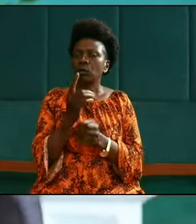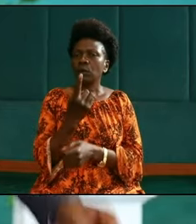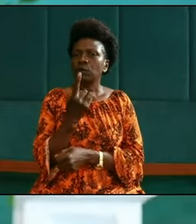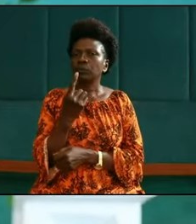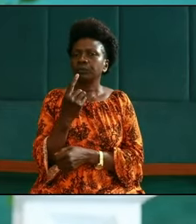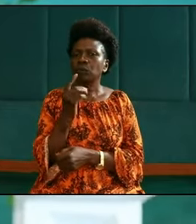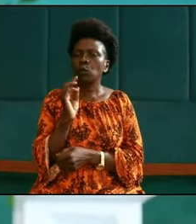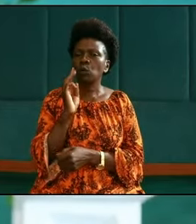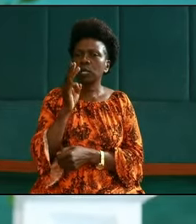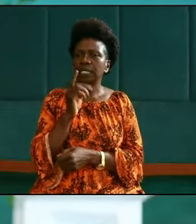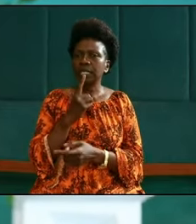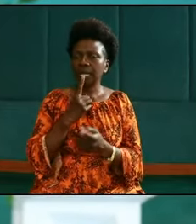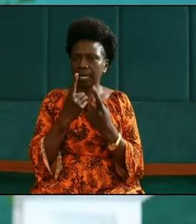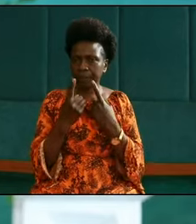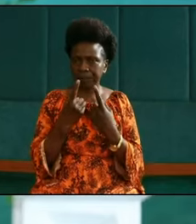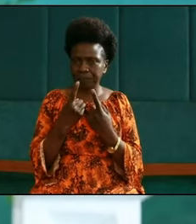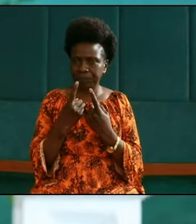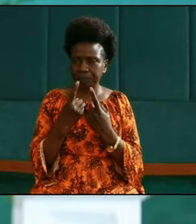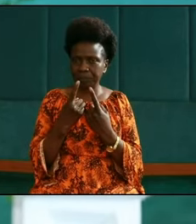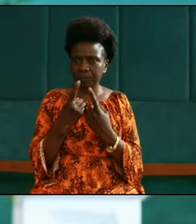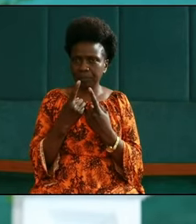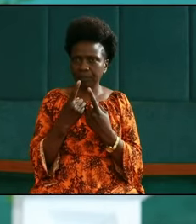one shall say,